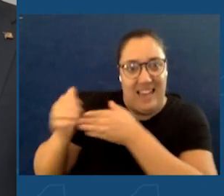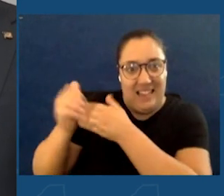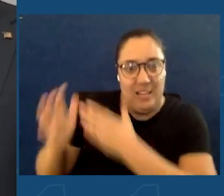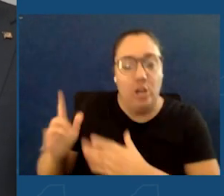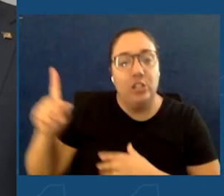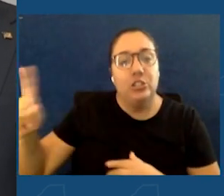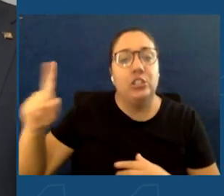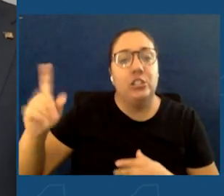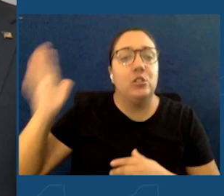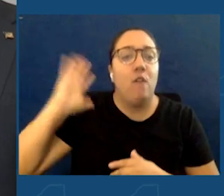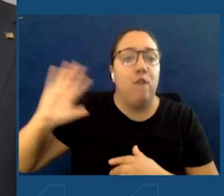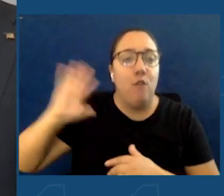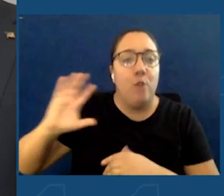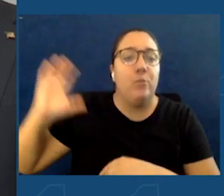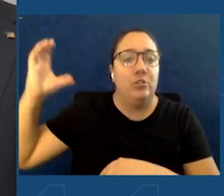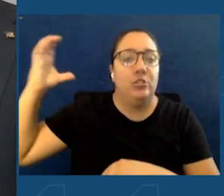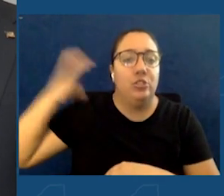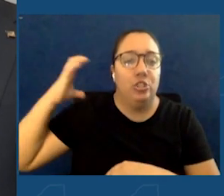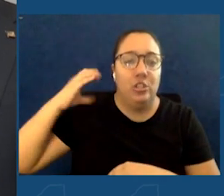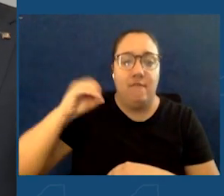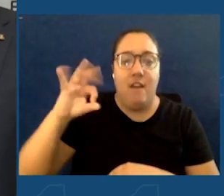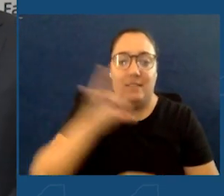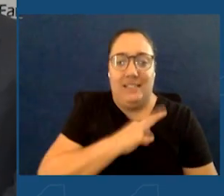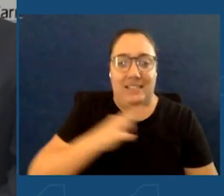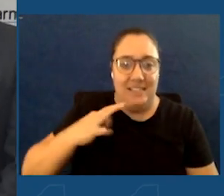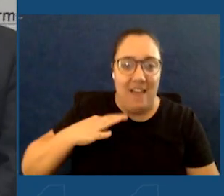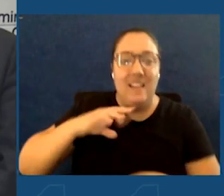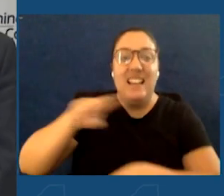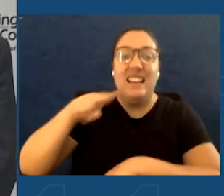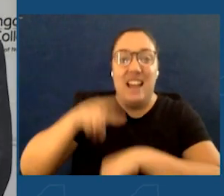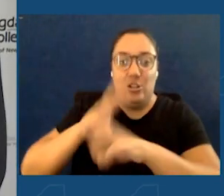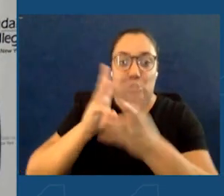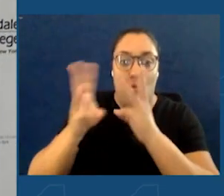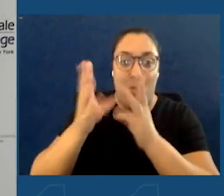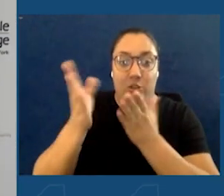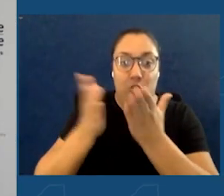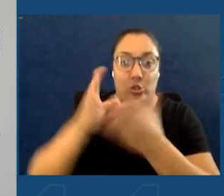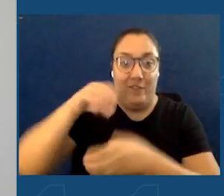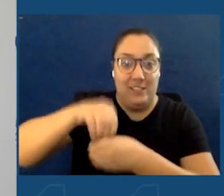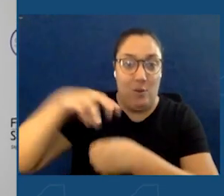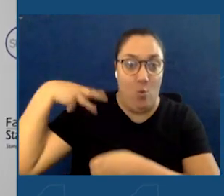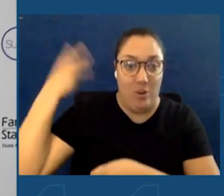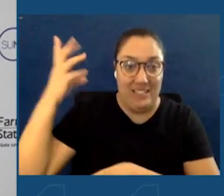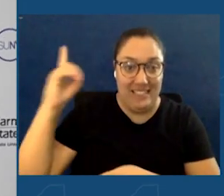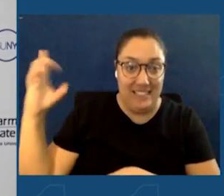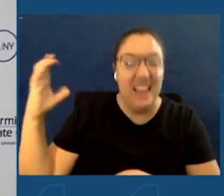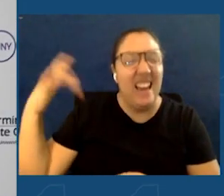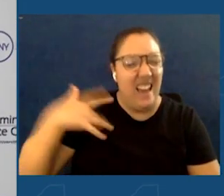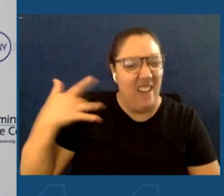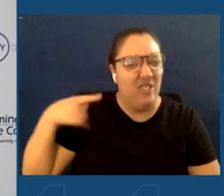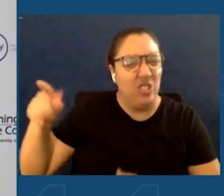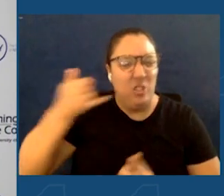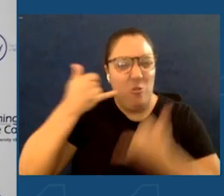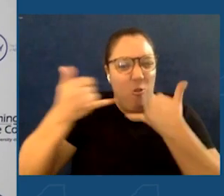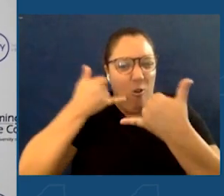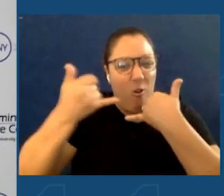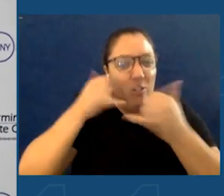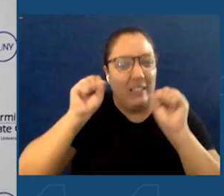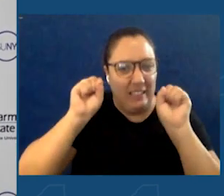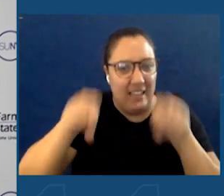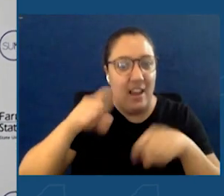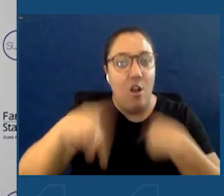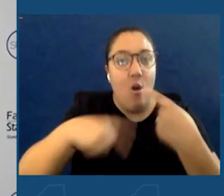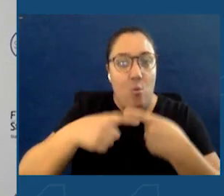Weather Service in Washington. I have a strong feeling that she's going to be able to make the phone calls at a time when we're looking for